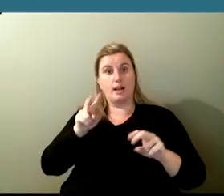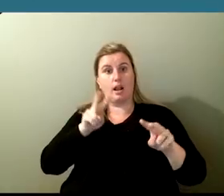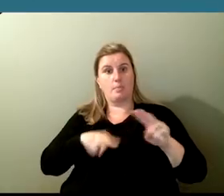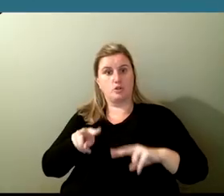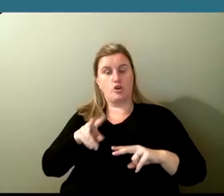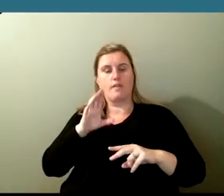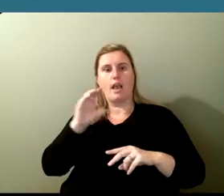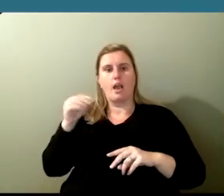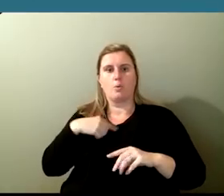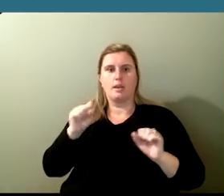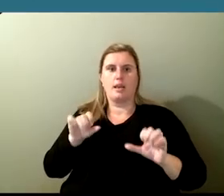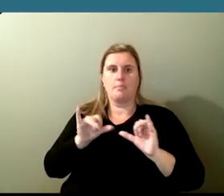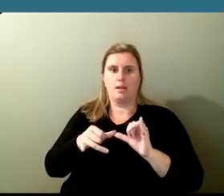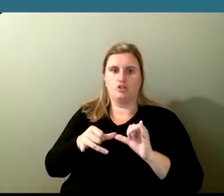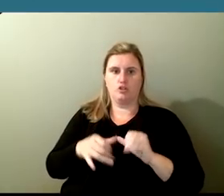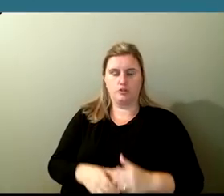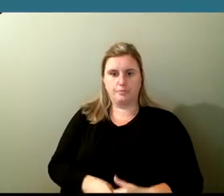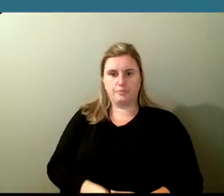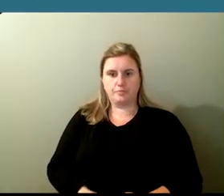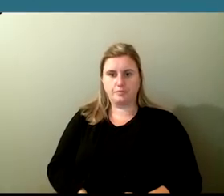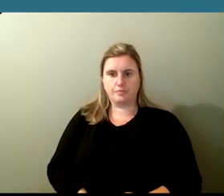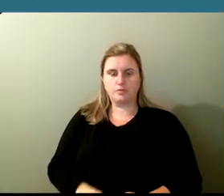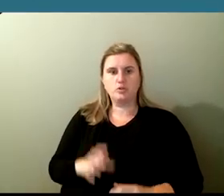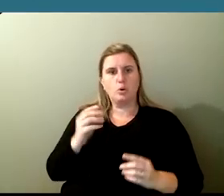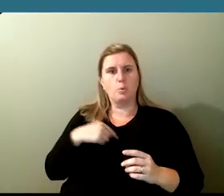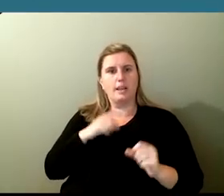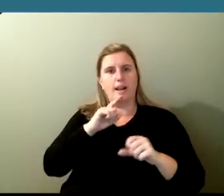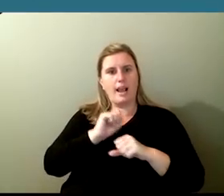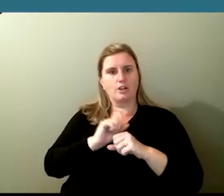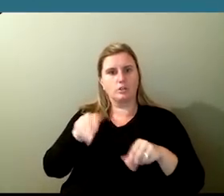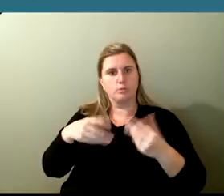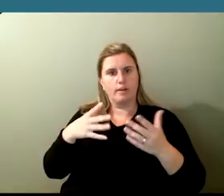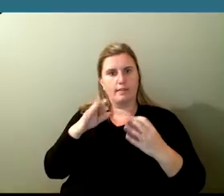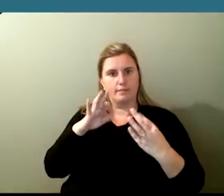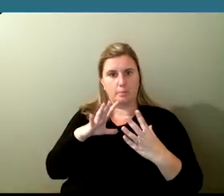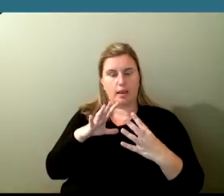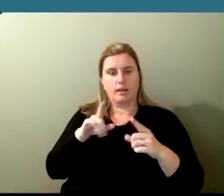and we can measure it, you know, so that we can actually provide feedback as well as